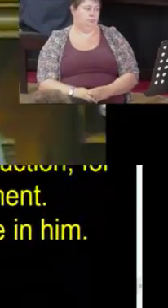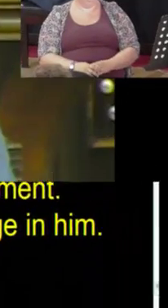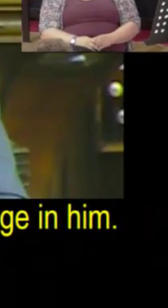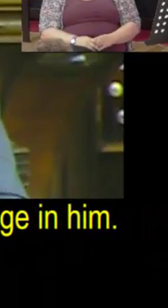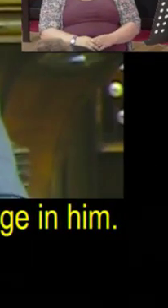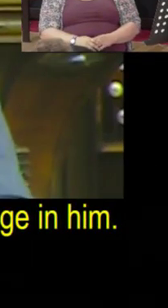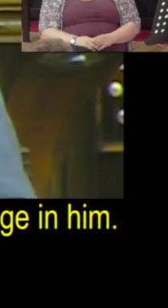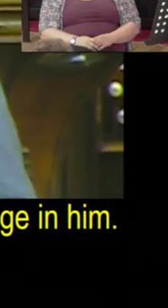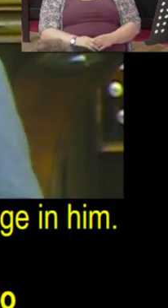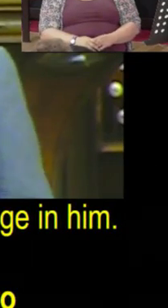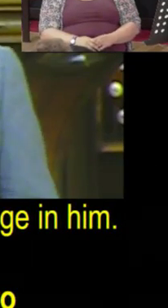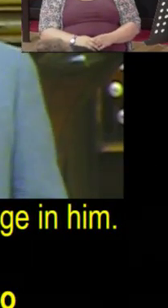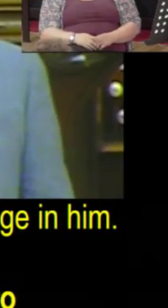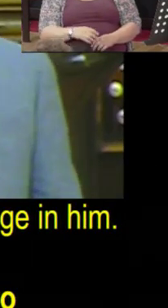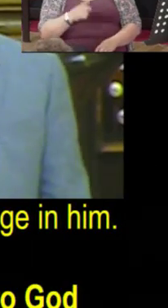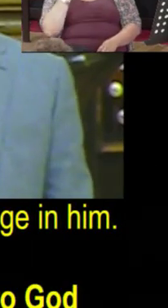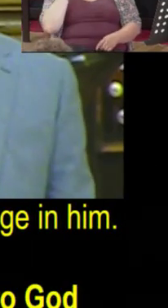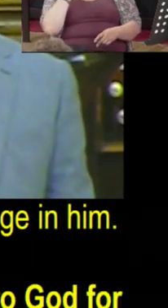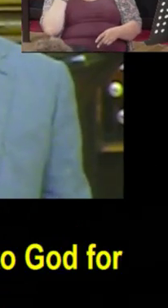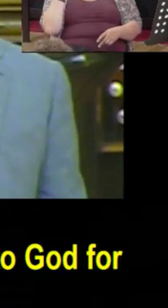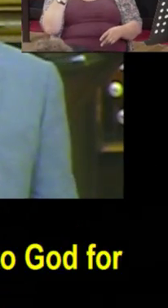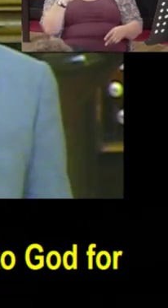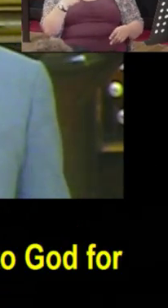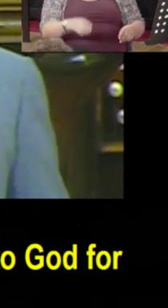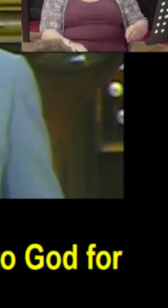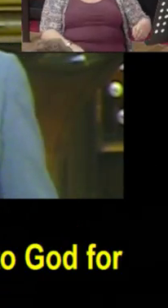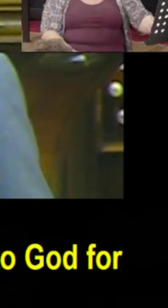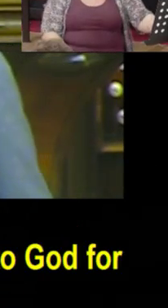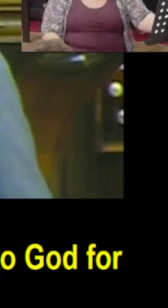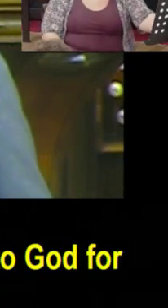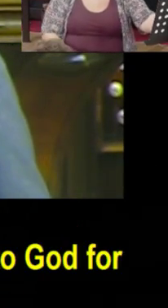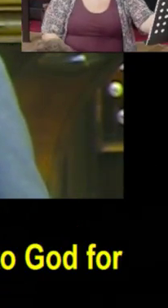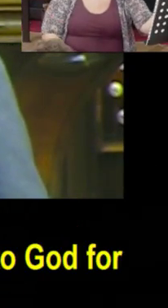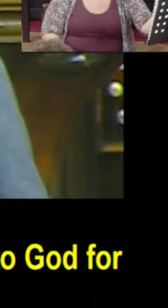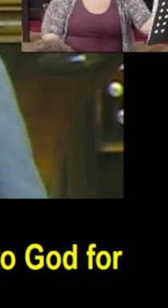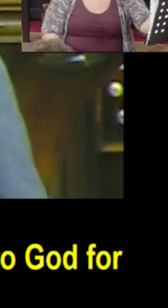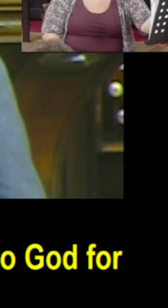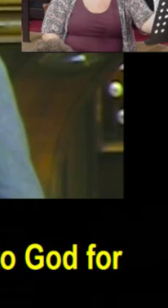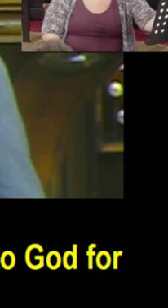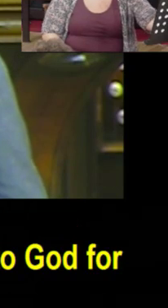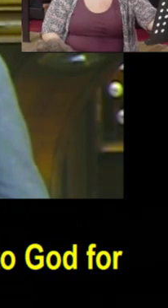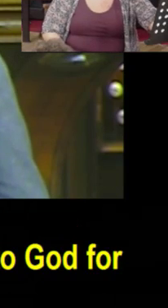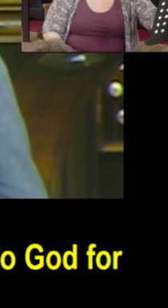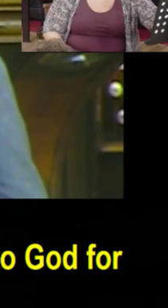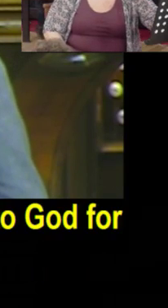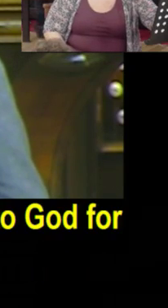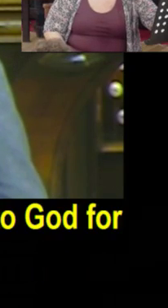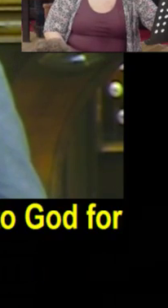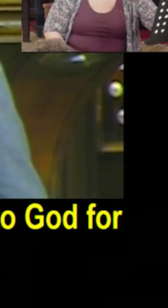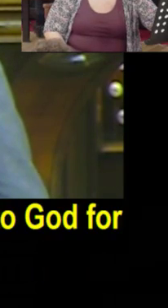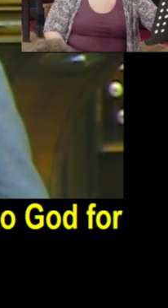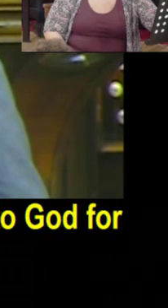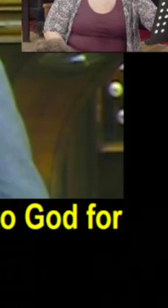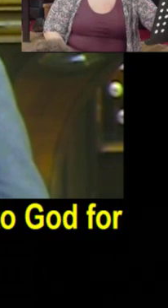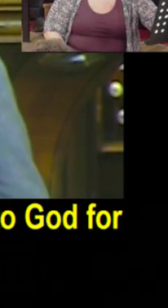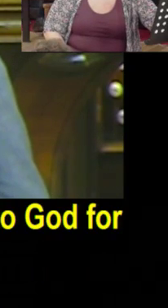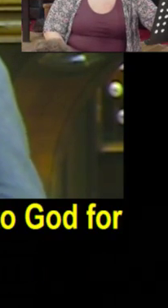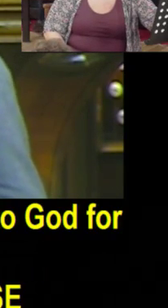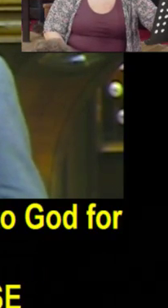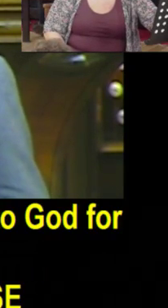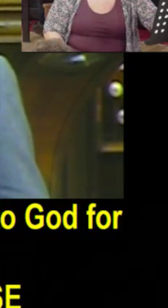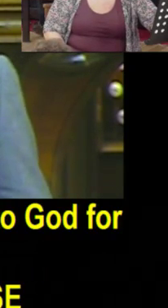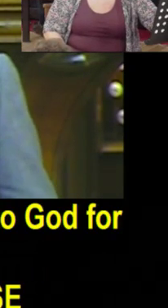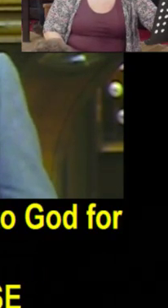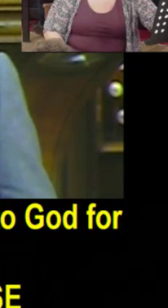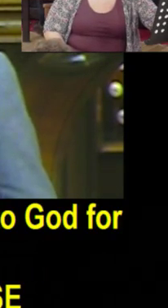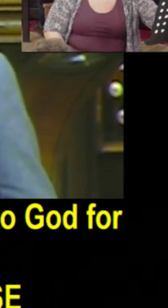we do, we sing another song of our salvation, another song to our Saviour, our Lord Jesus Christ. Again, this comes